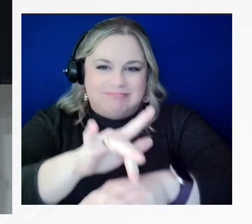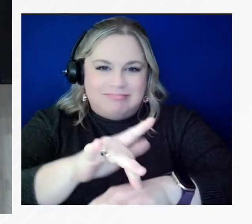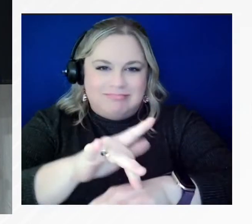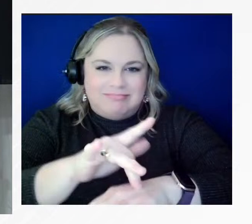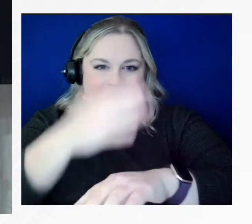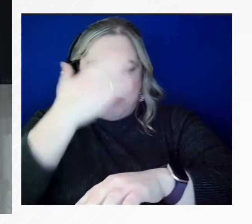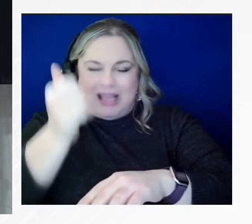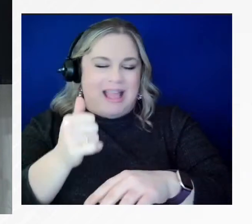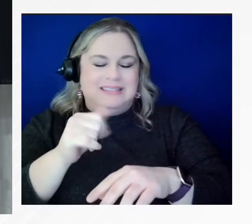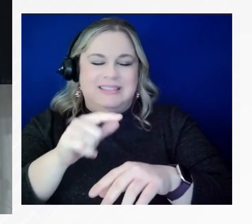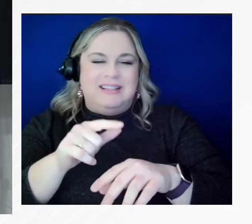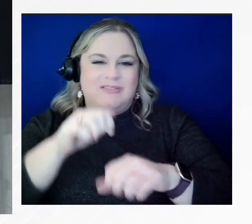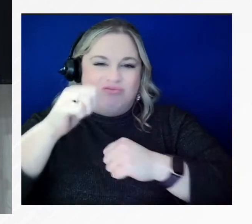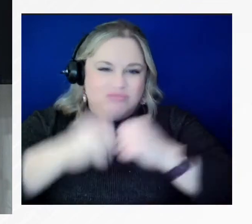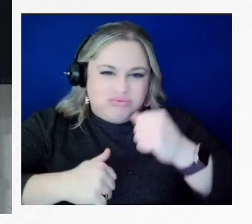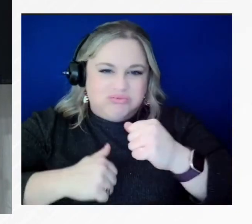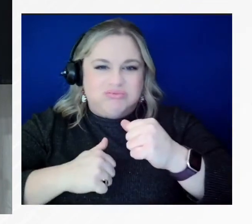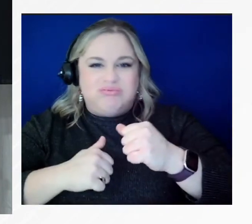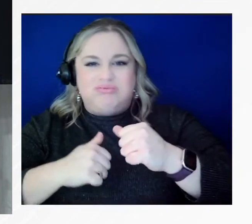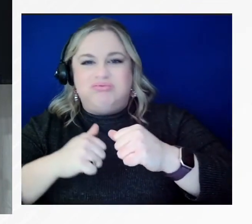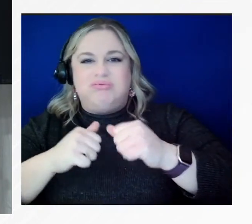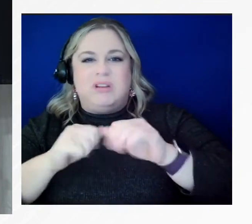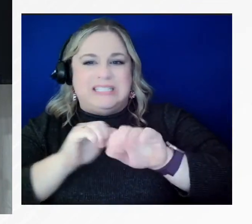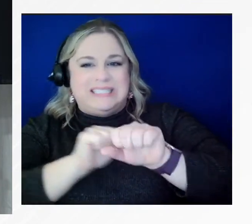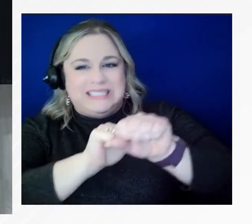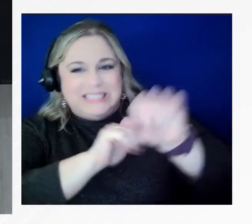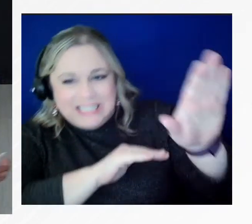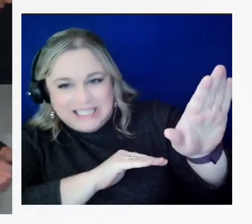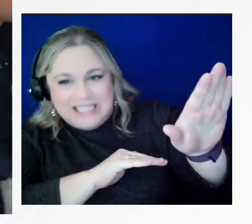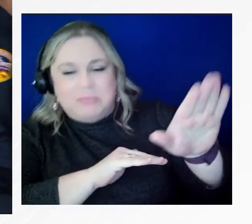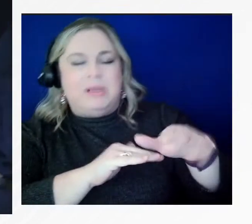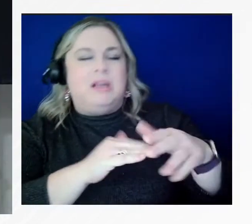continue working until all those heat sources have been extinguished.